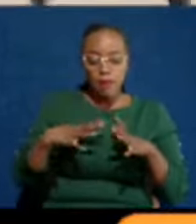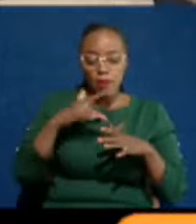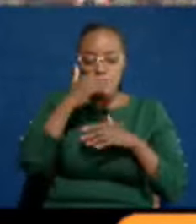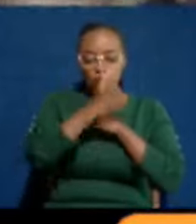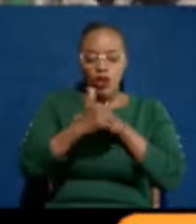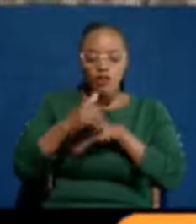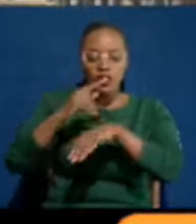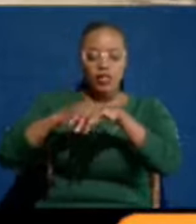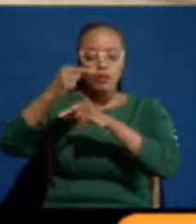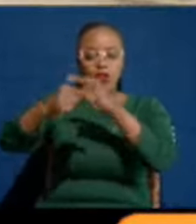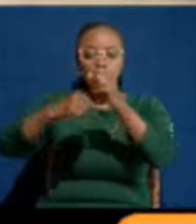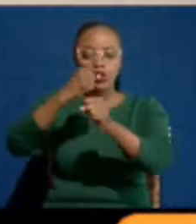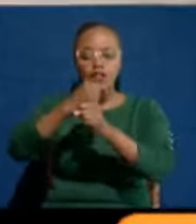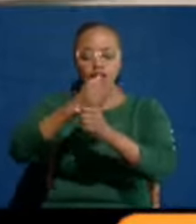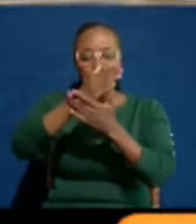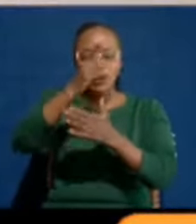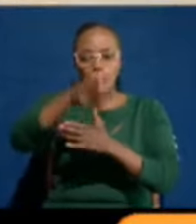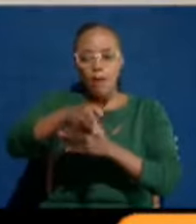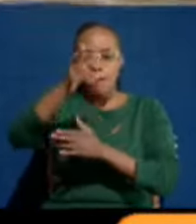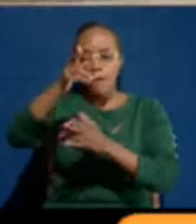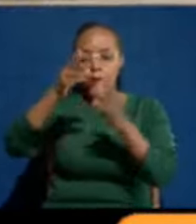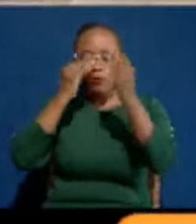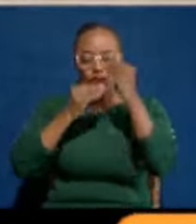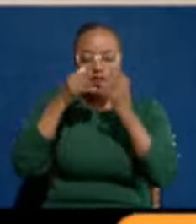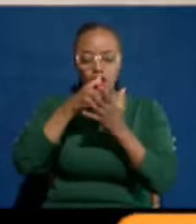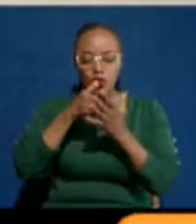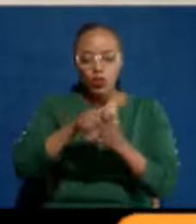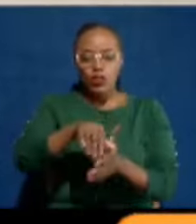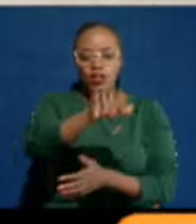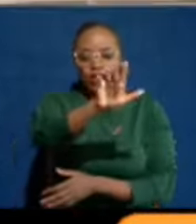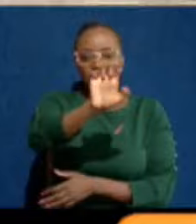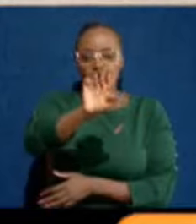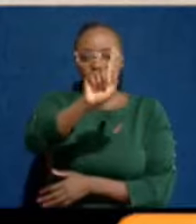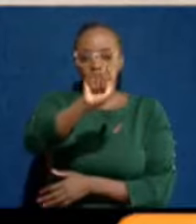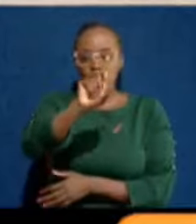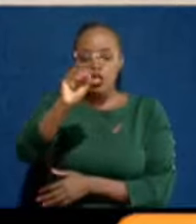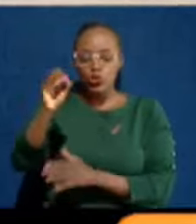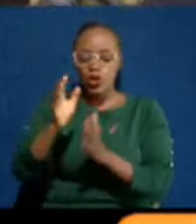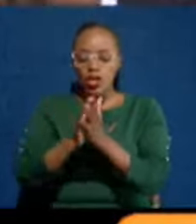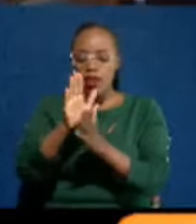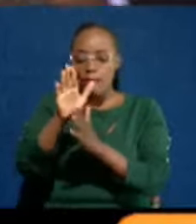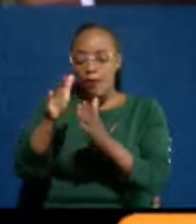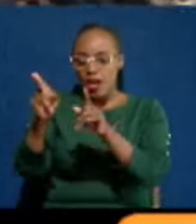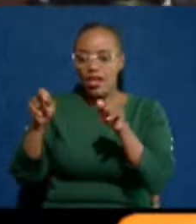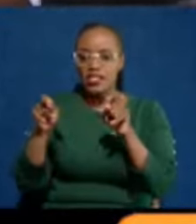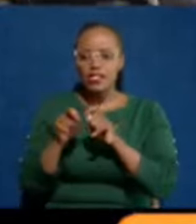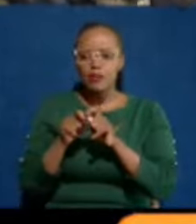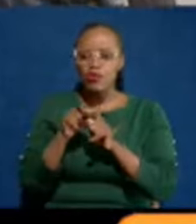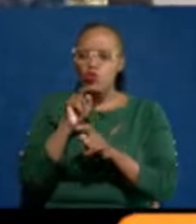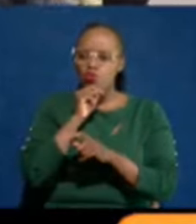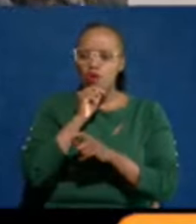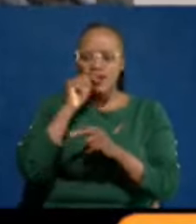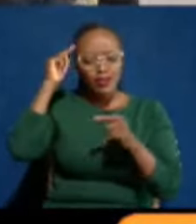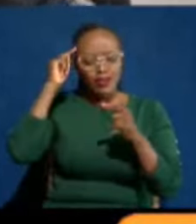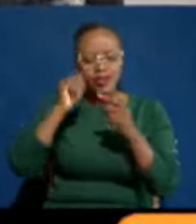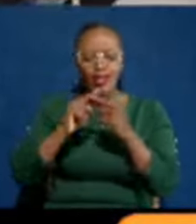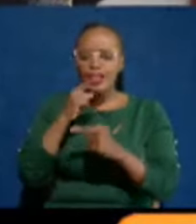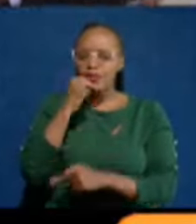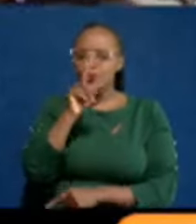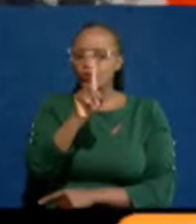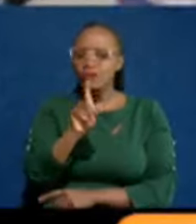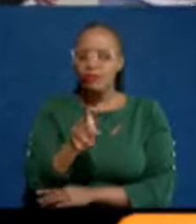the line of duty. Some of them were tear gassed, including Stephen Leto and his crew. So you're wondering, so who is the target here? Yeah,